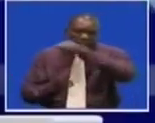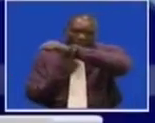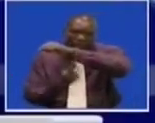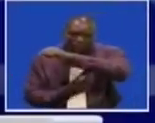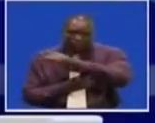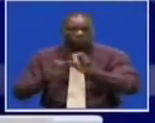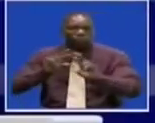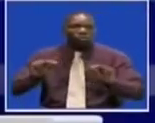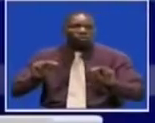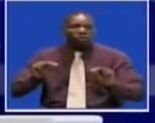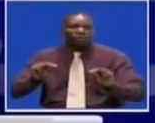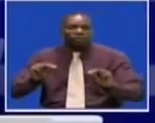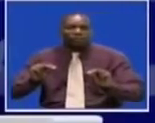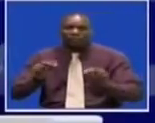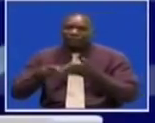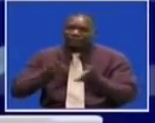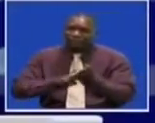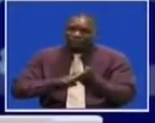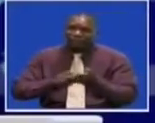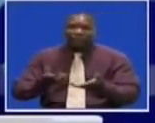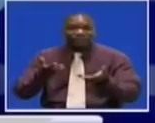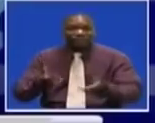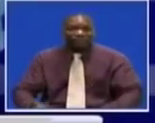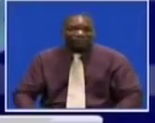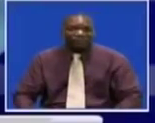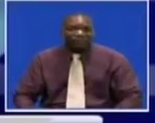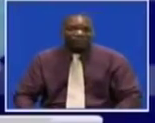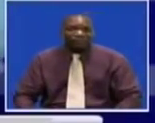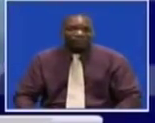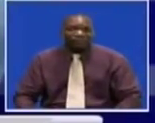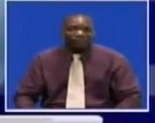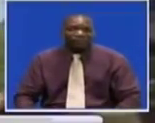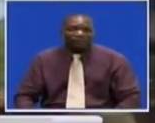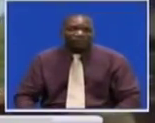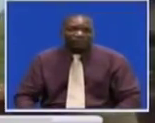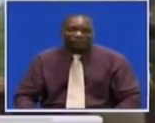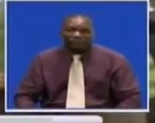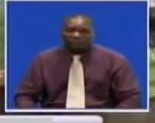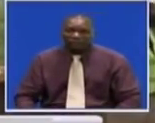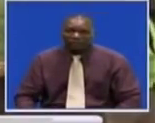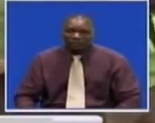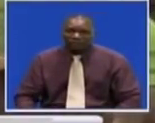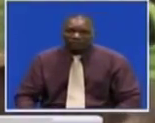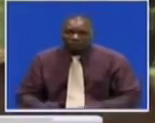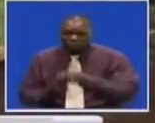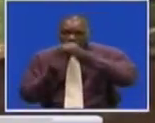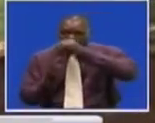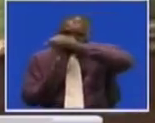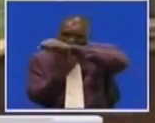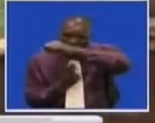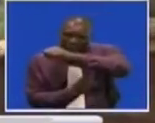the Bailey Bridge. Let's get the details in the following report. At Musuzi Bailey Bridge are progressing